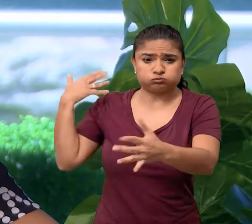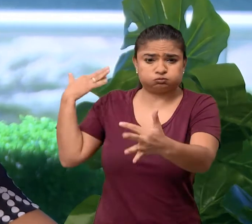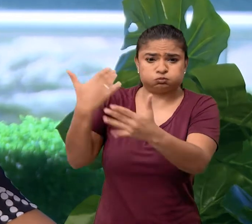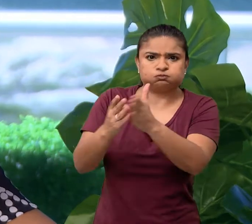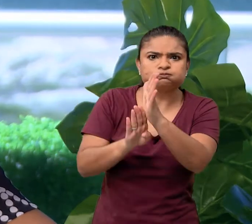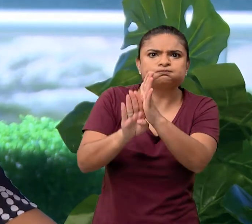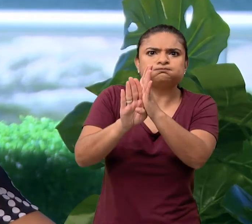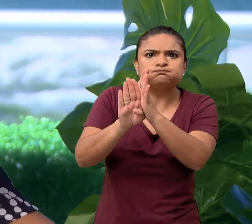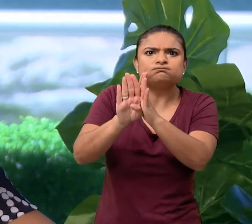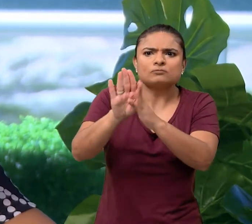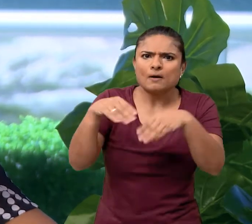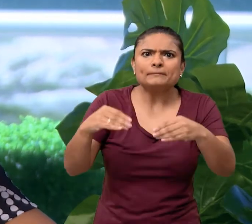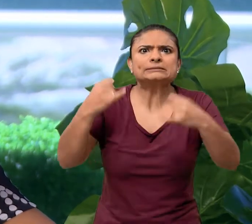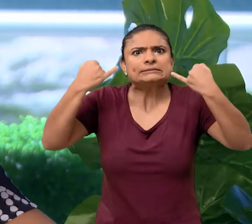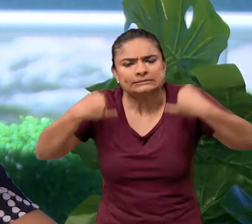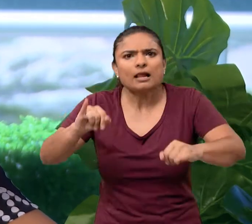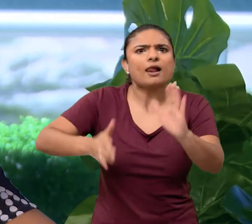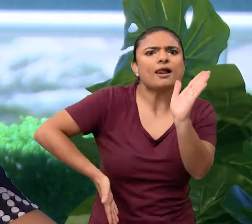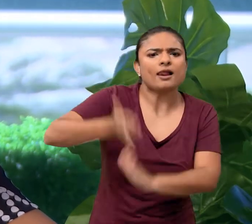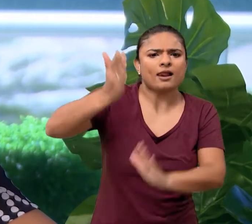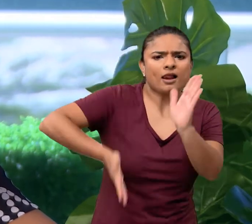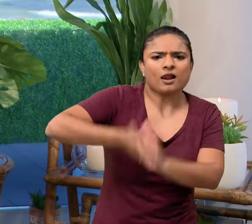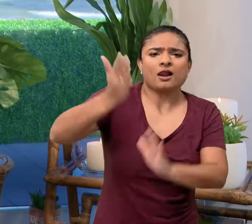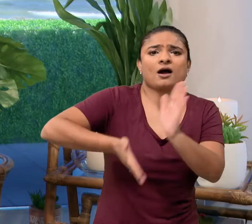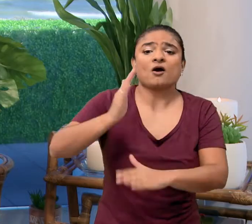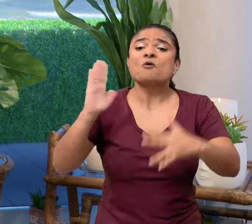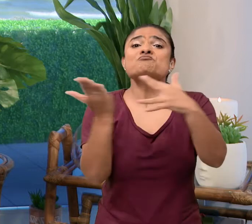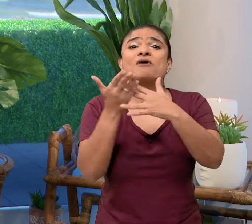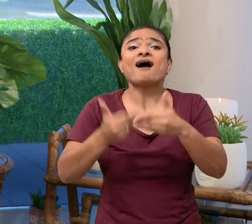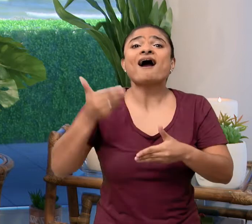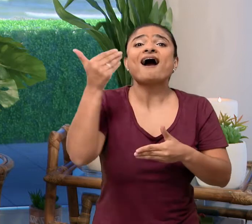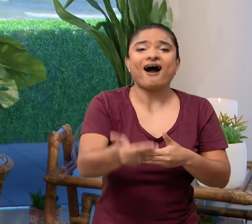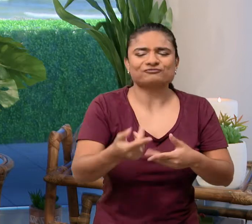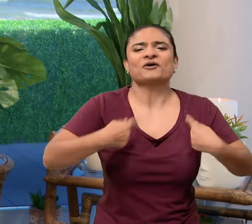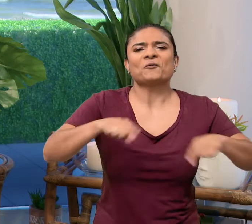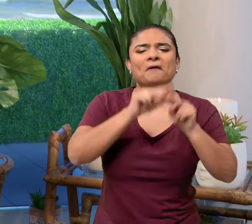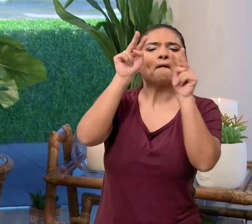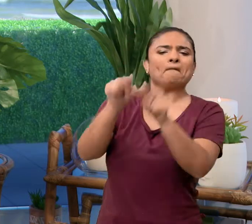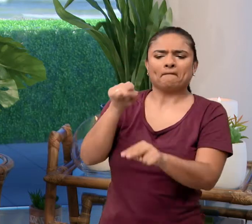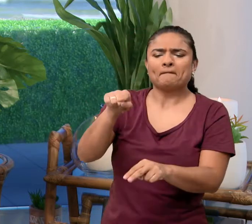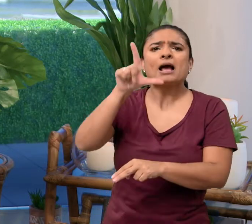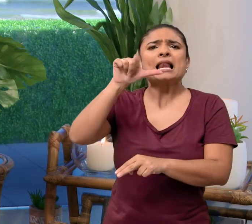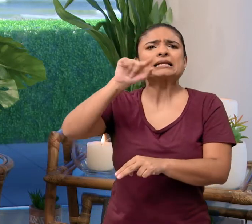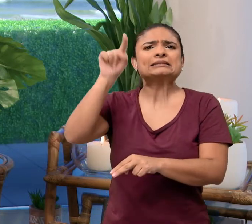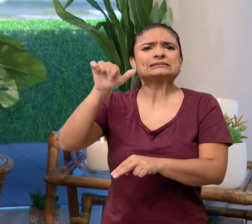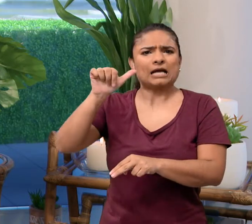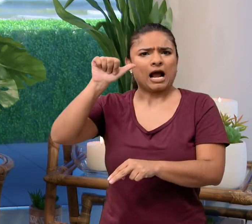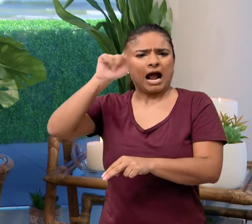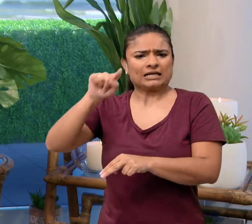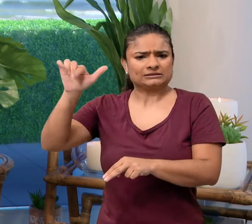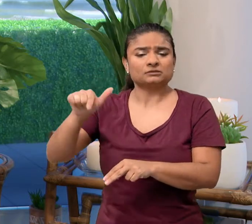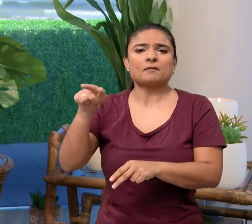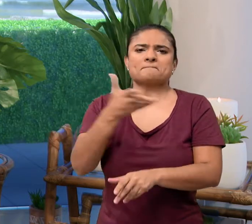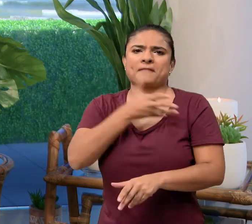women's liberation and the organization is still going strong. Na die advertentiebreek in ons profiel van die week, praat ons met